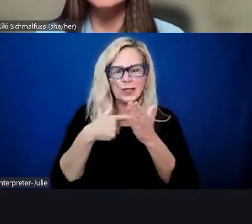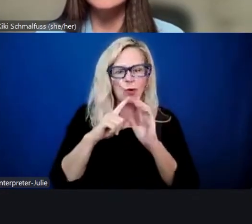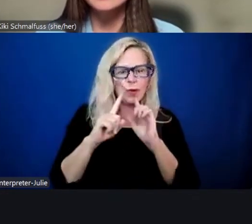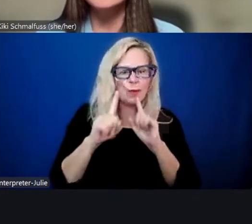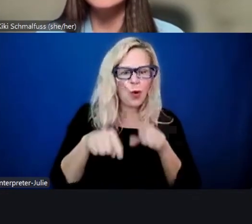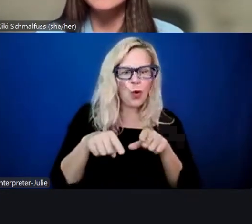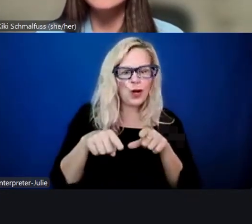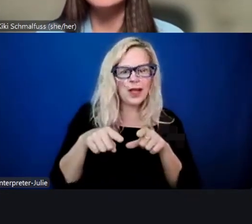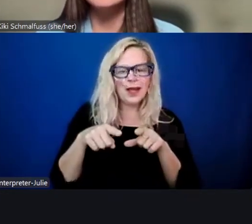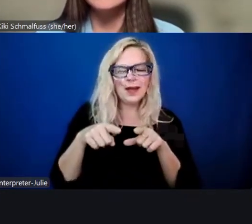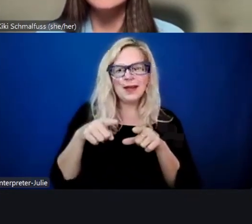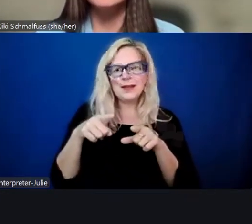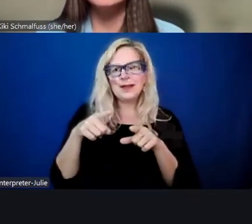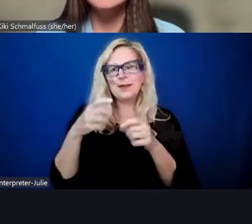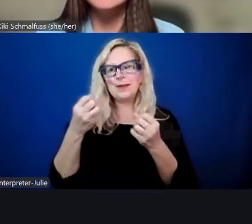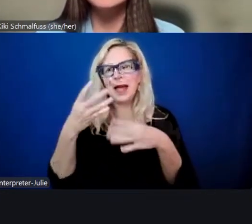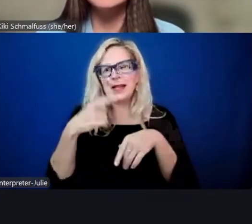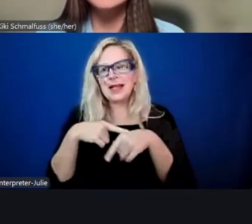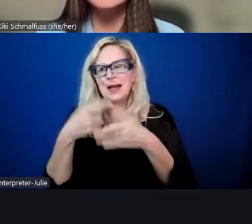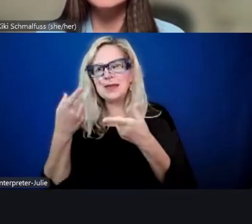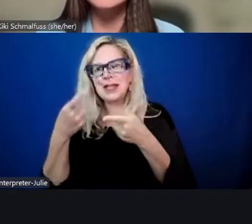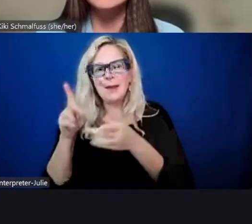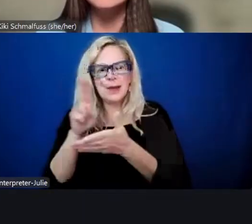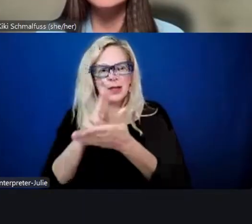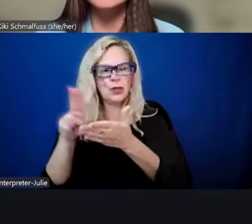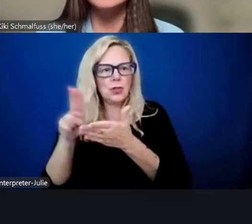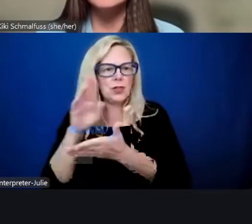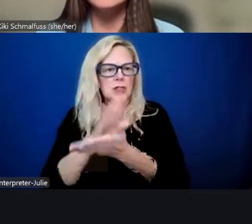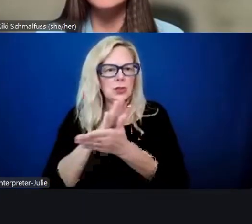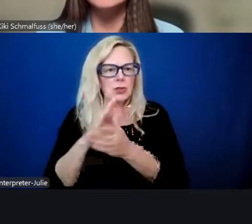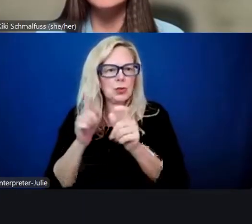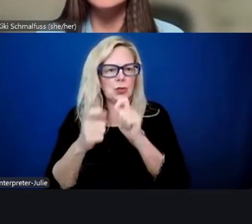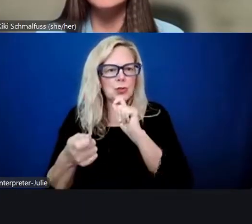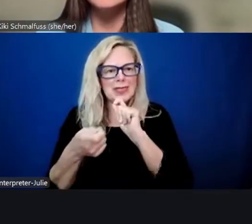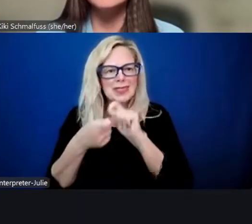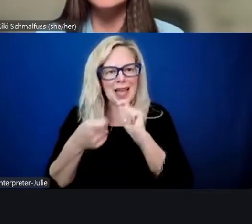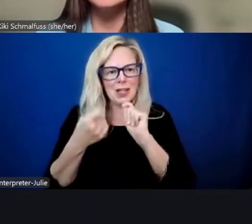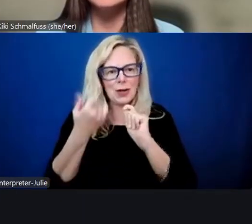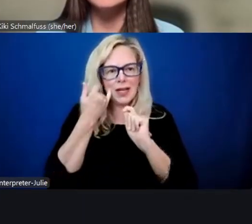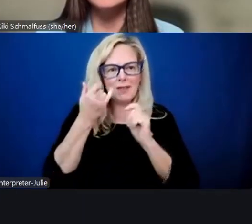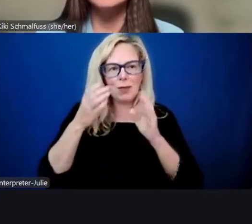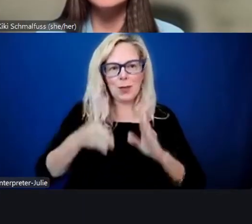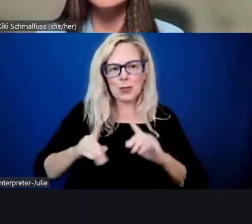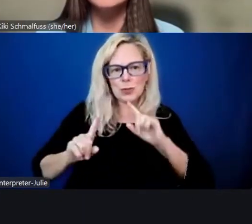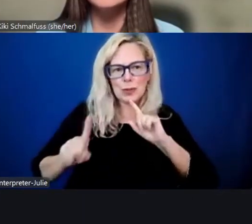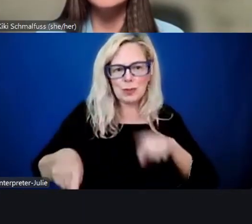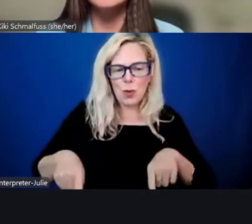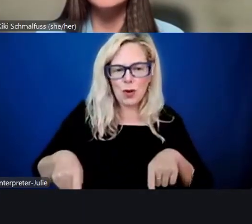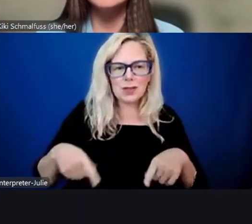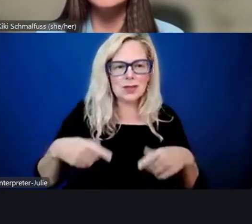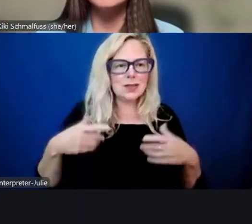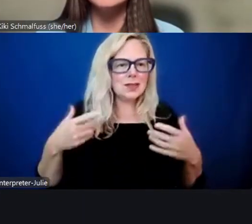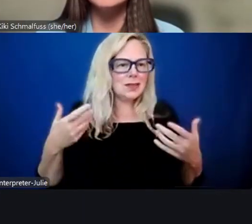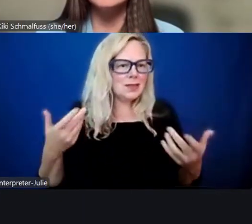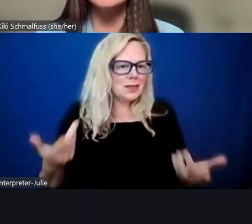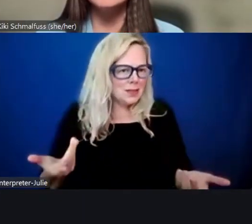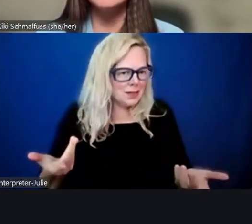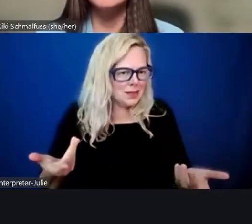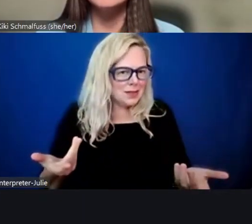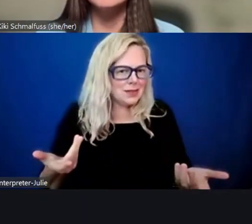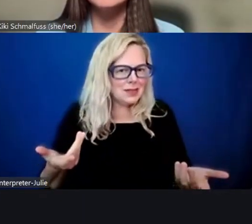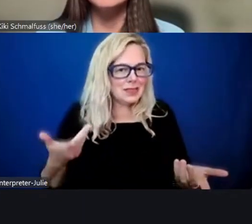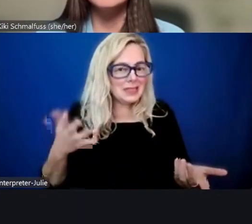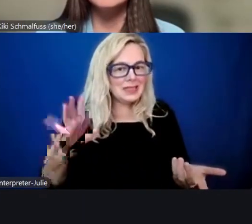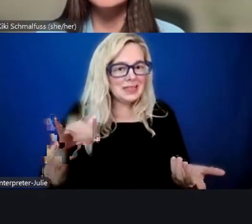schools often retaliate against students who report, even if they don't do so officially. So that's a